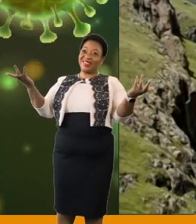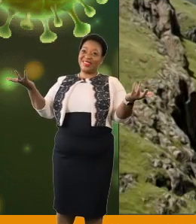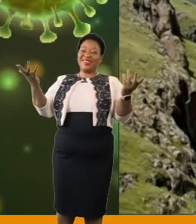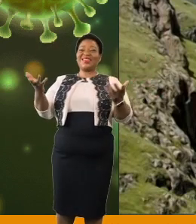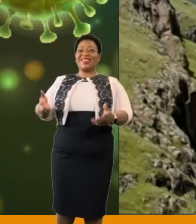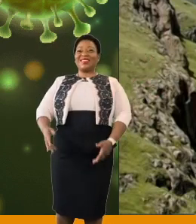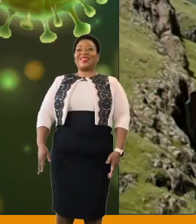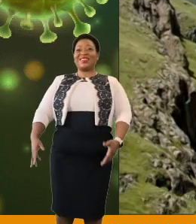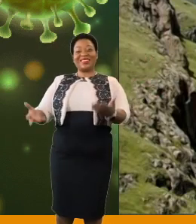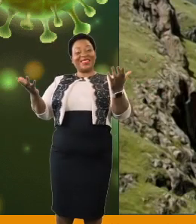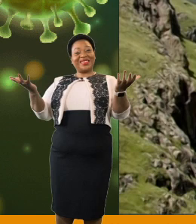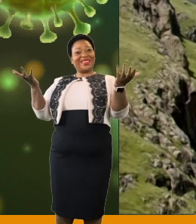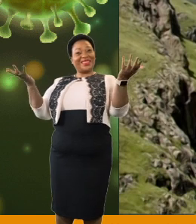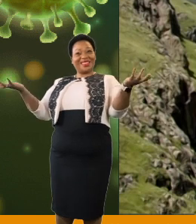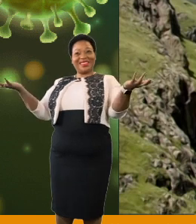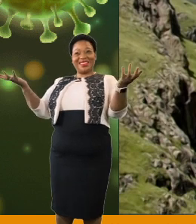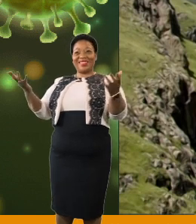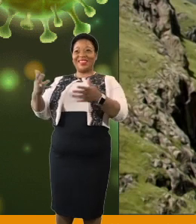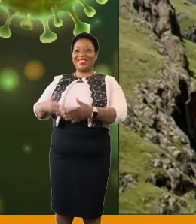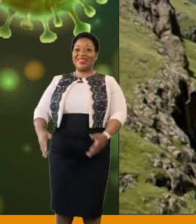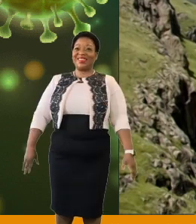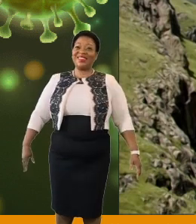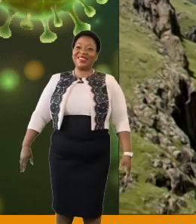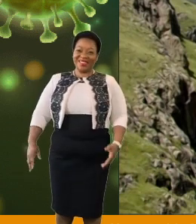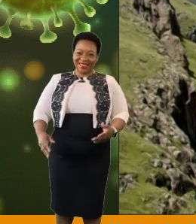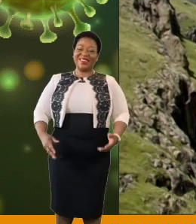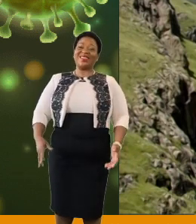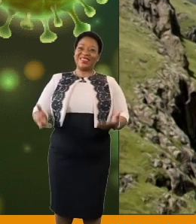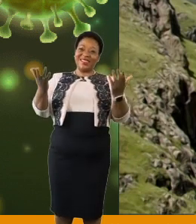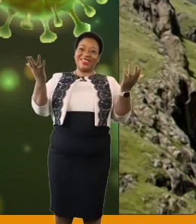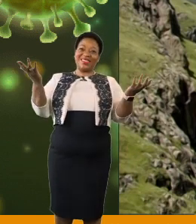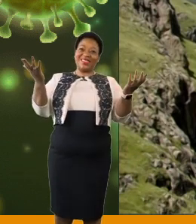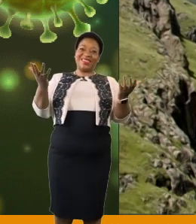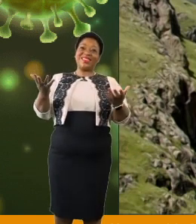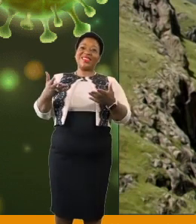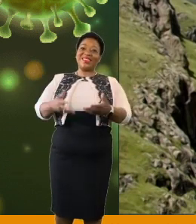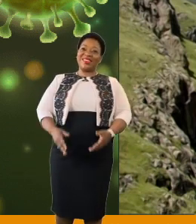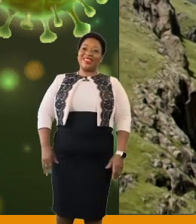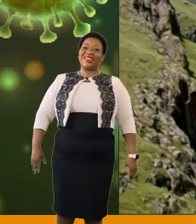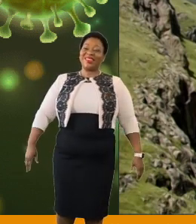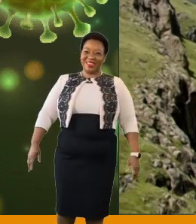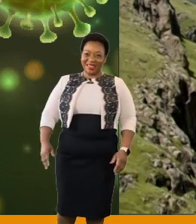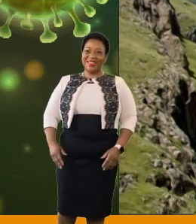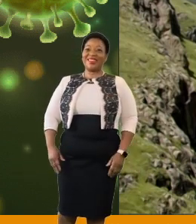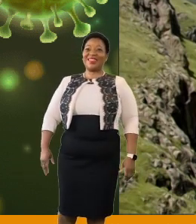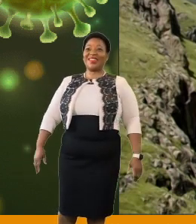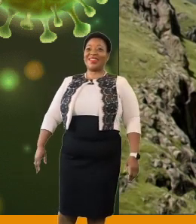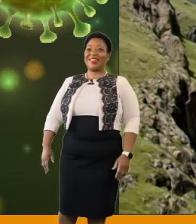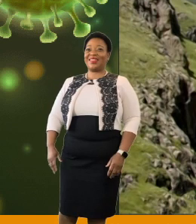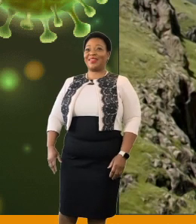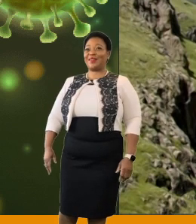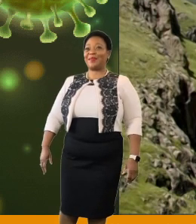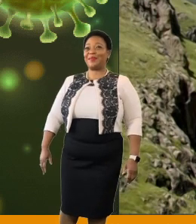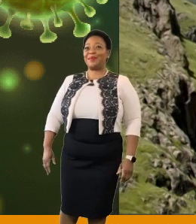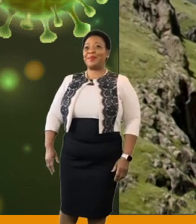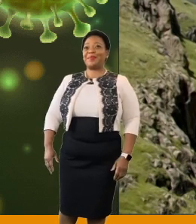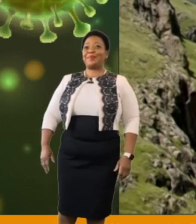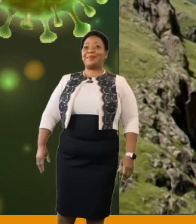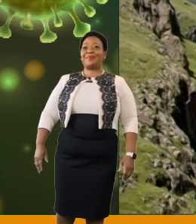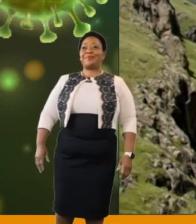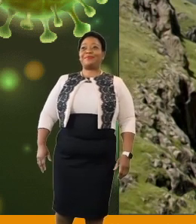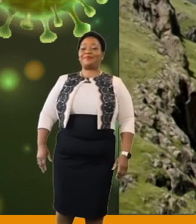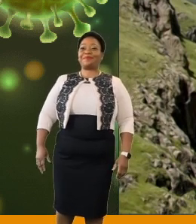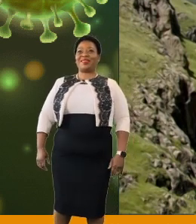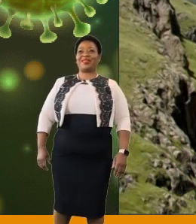them properly established. I know that Edtea has done a lot of work on that, so there's a lot of information available that we can certainly